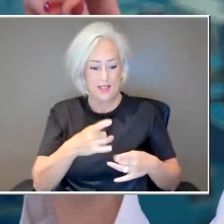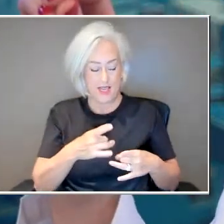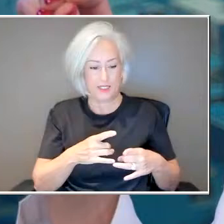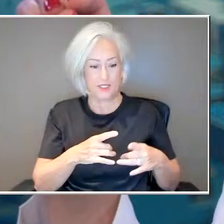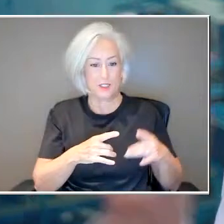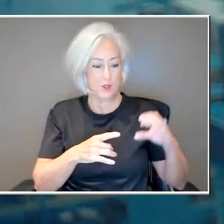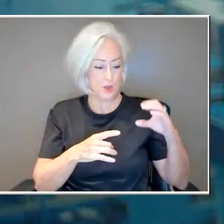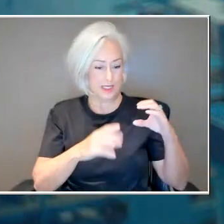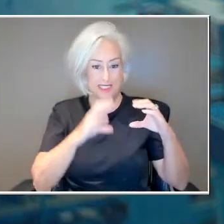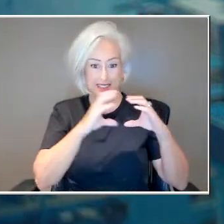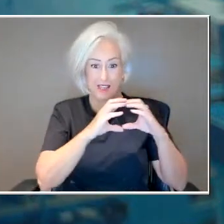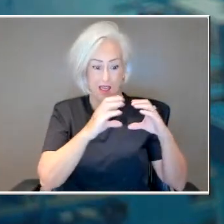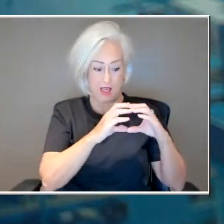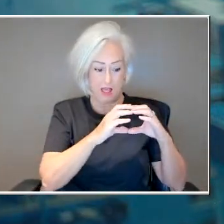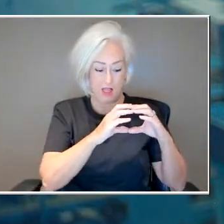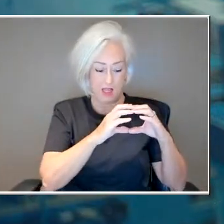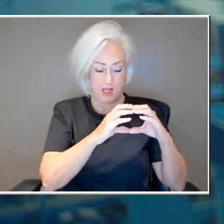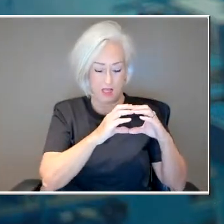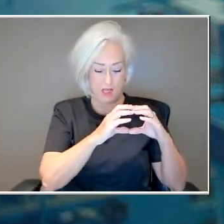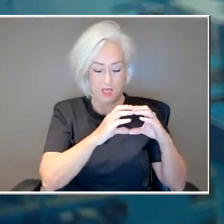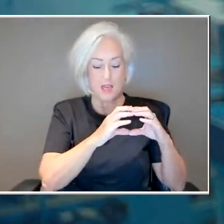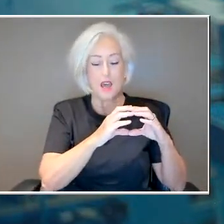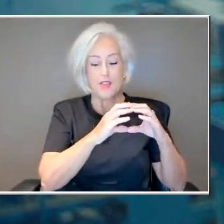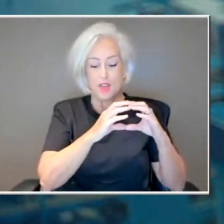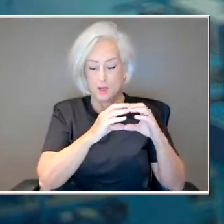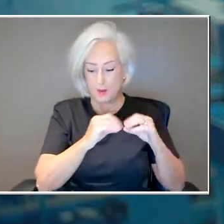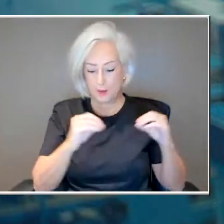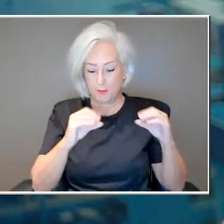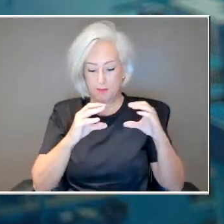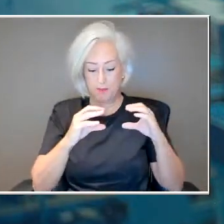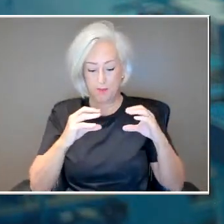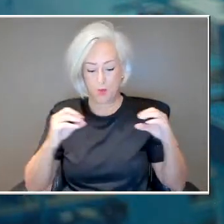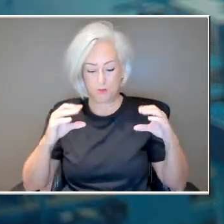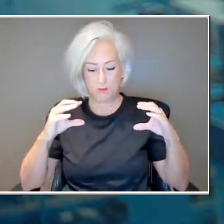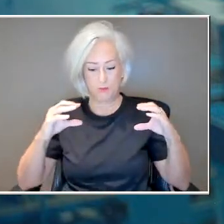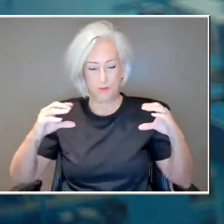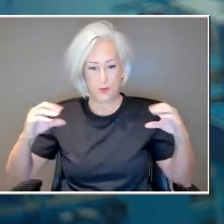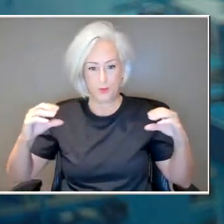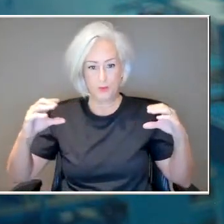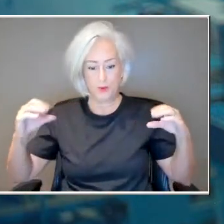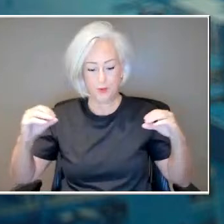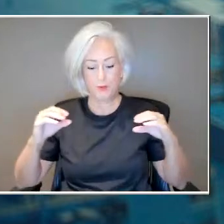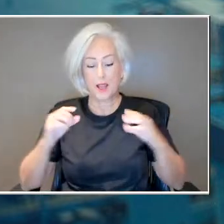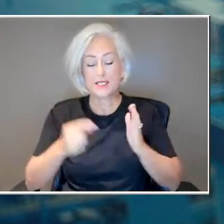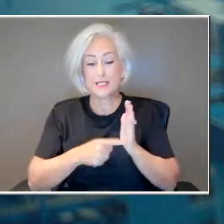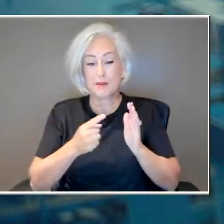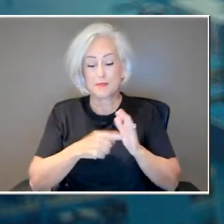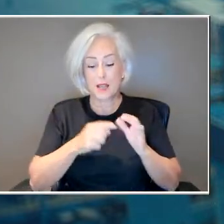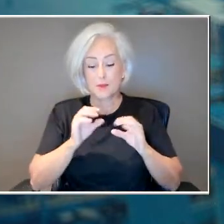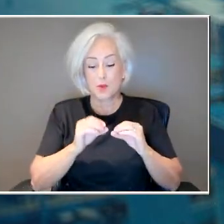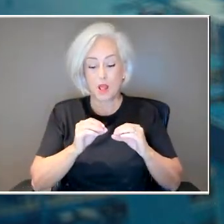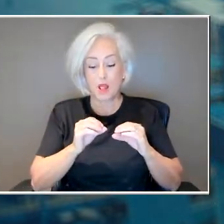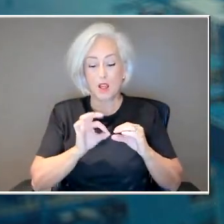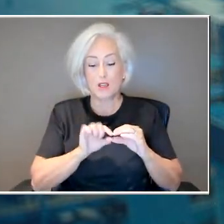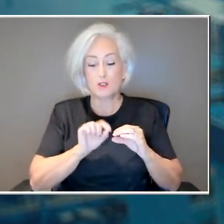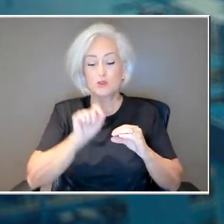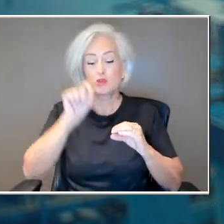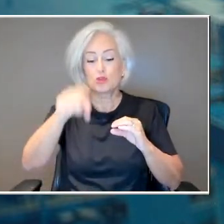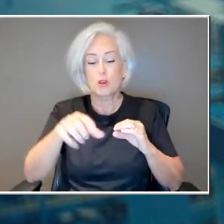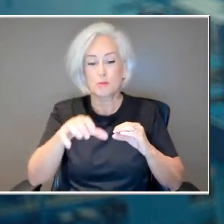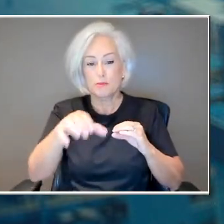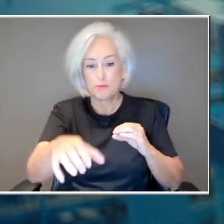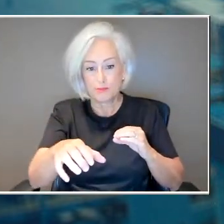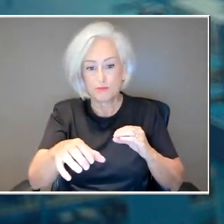jump spots in the breast. So as a result, unlike the most common type of breast cancer, invasive ductal